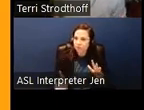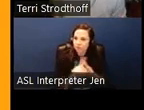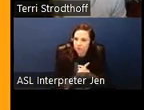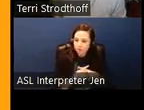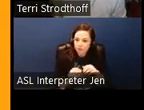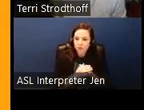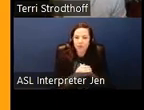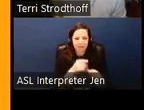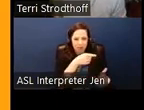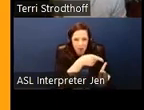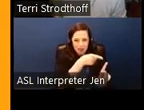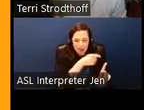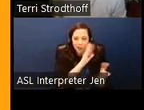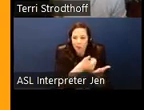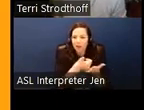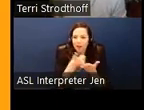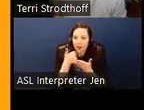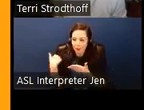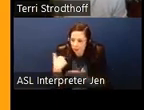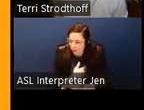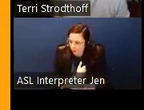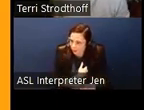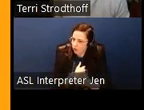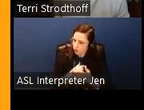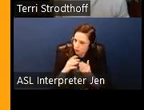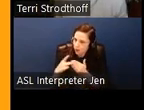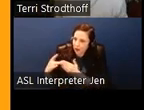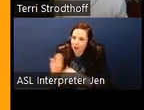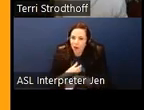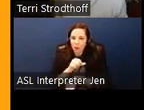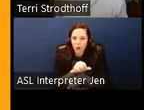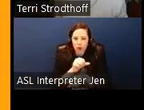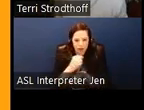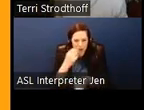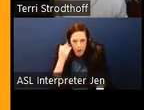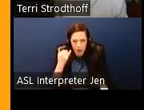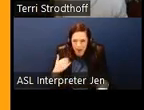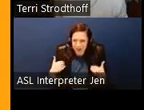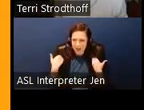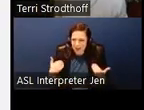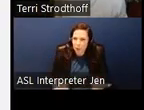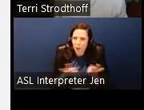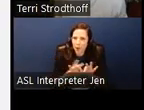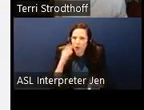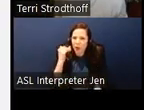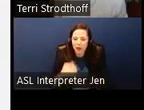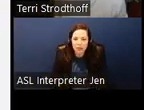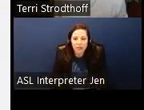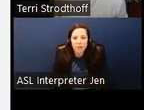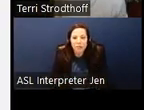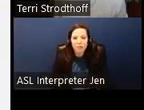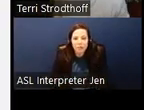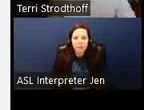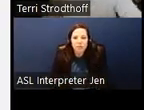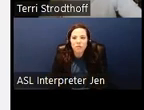our understanding of that helps inform the work that we do. Why is early childhood so important? Just think of the